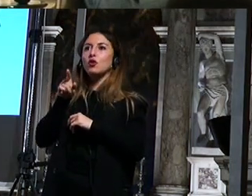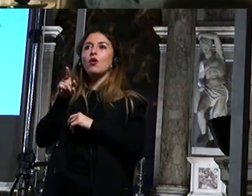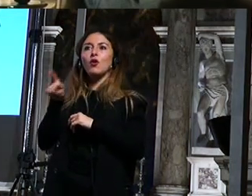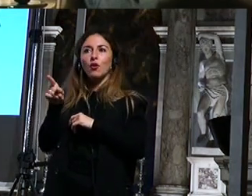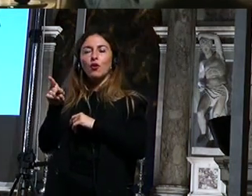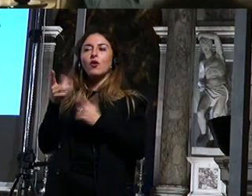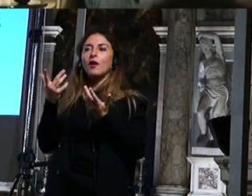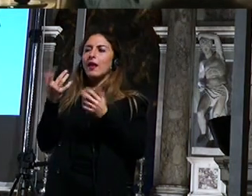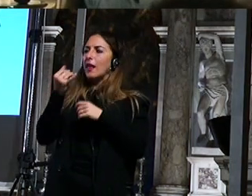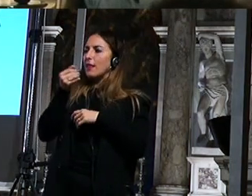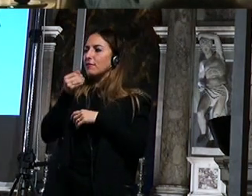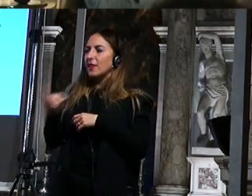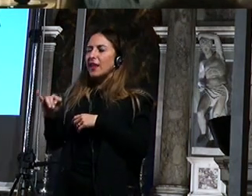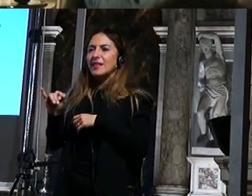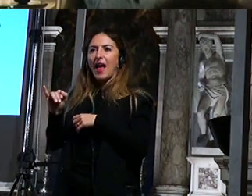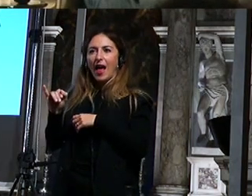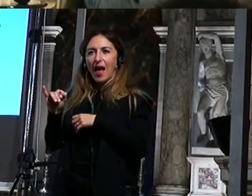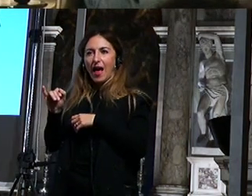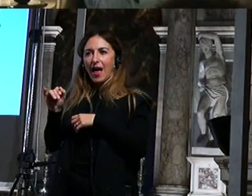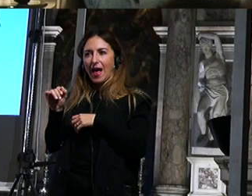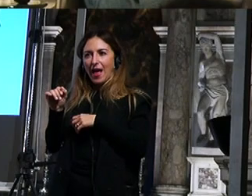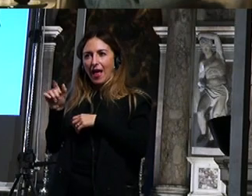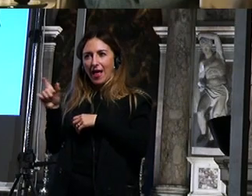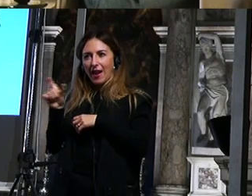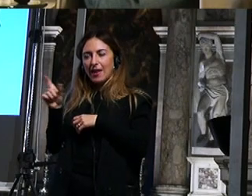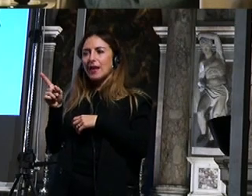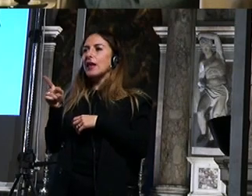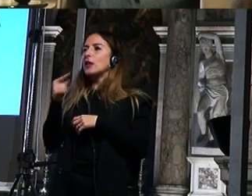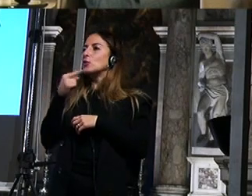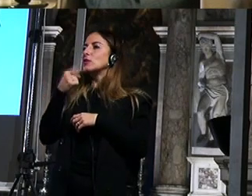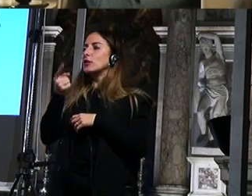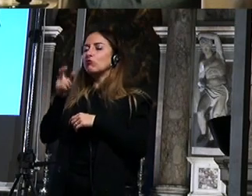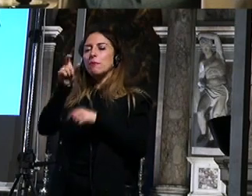gifts to our lives? And